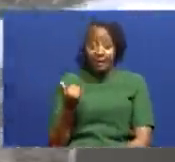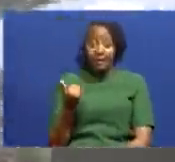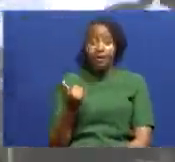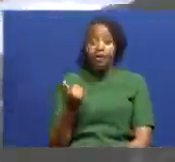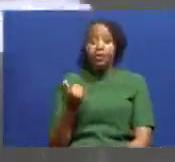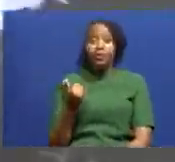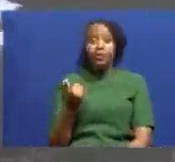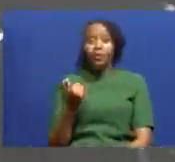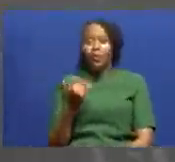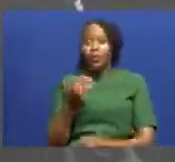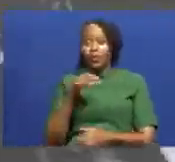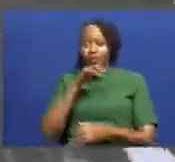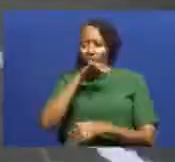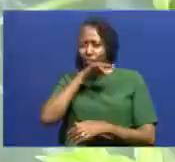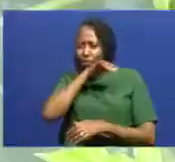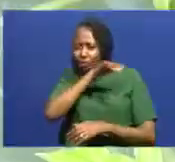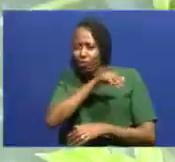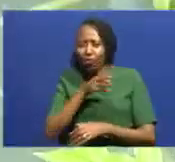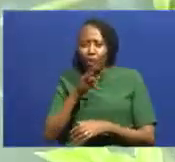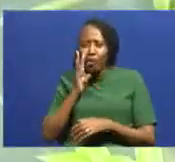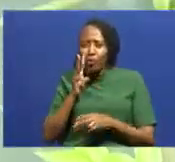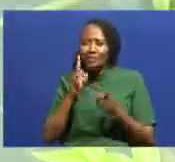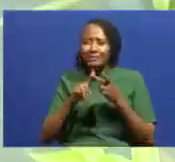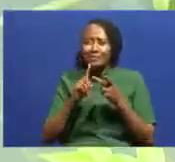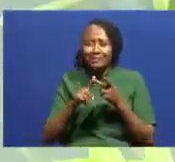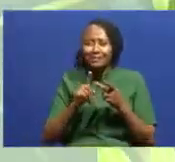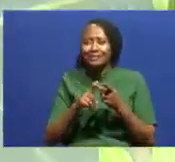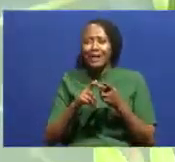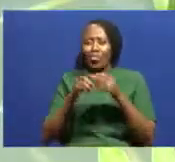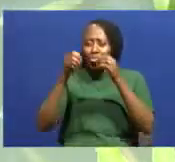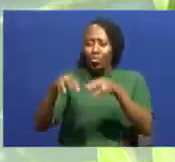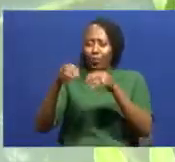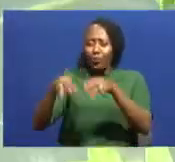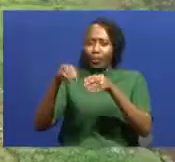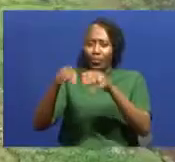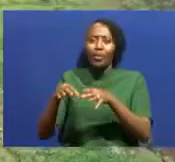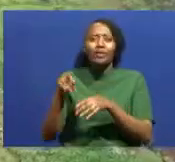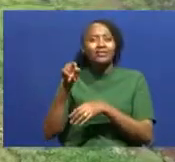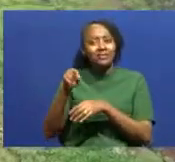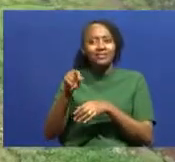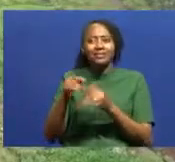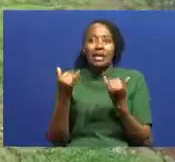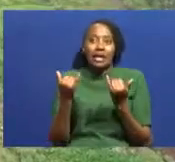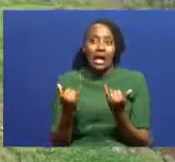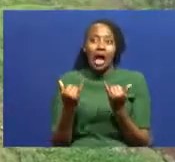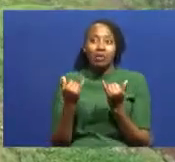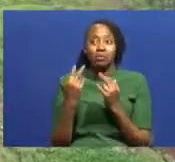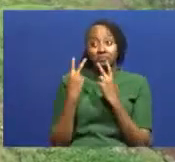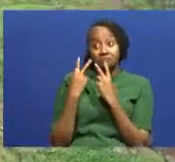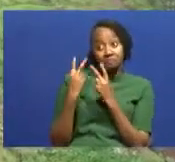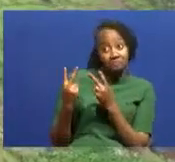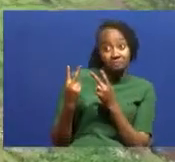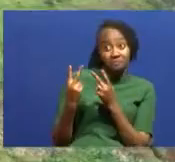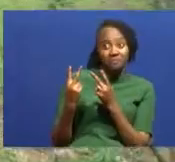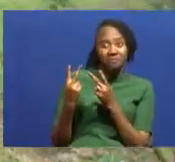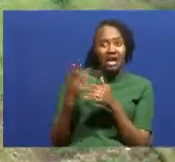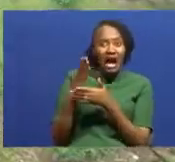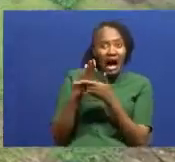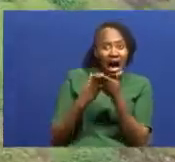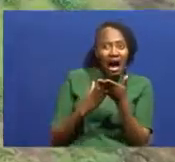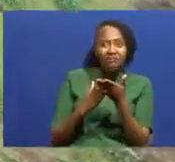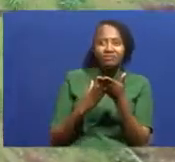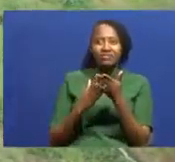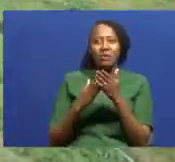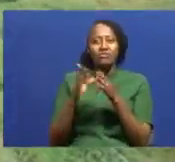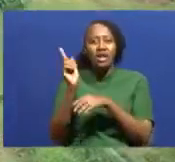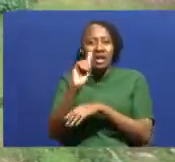Raw sewage, industrial waste and dumping turned it into a drainage channel. Today, less than half of the Nairobi households